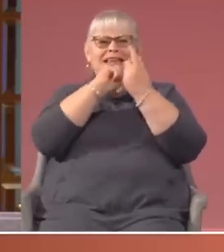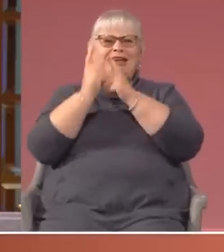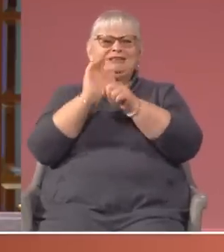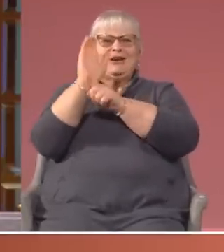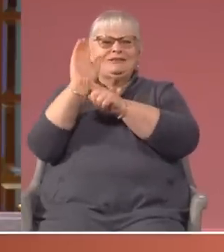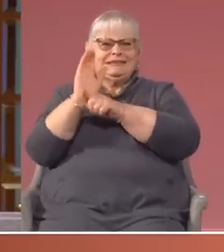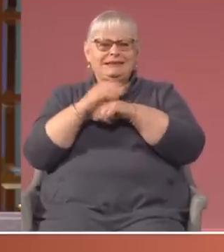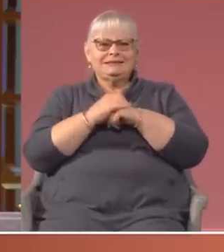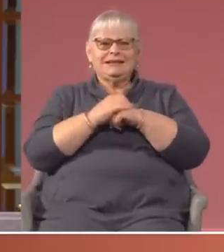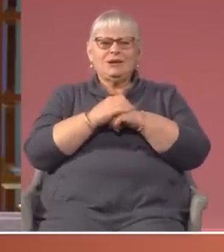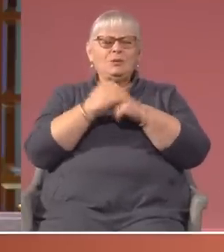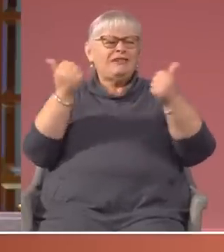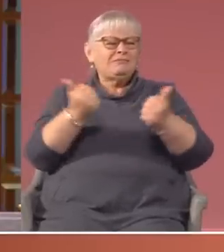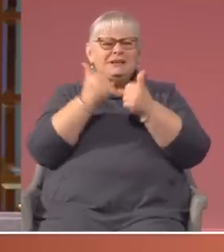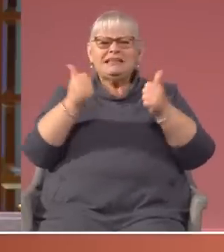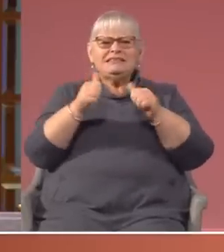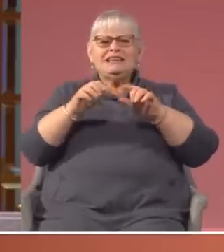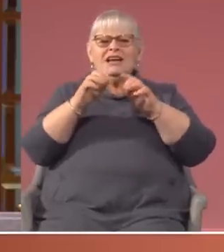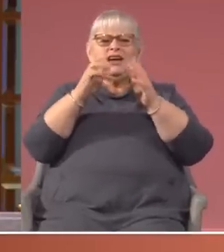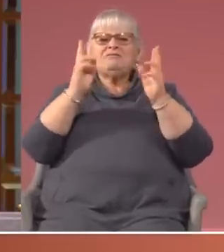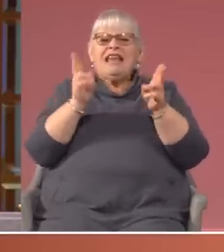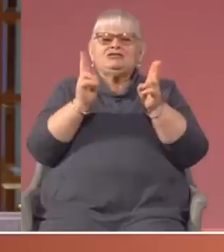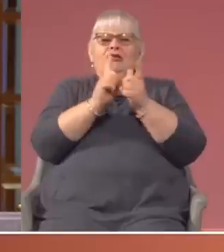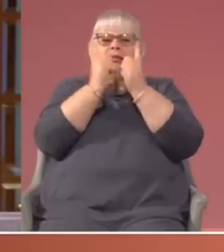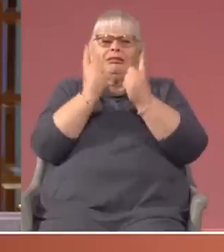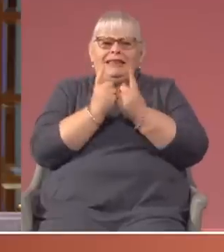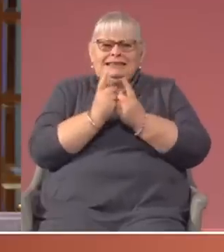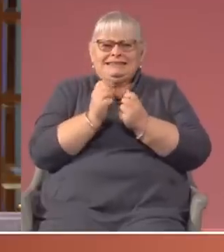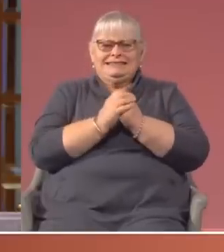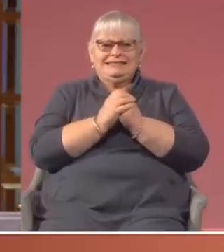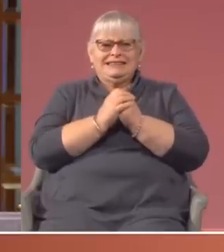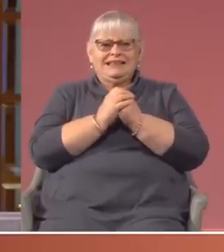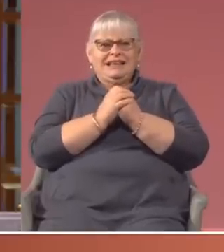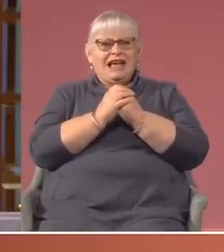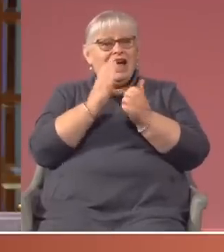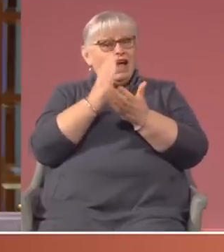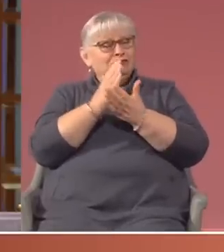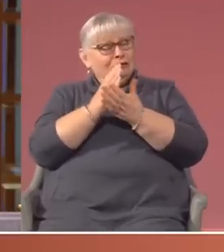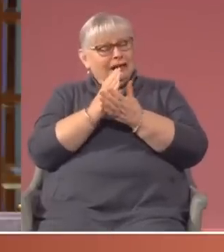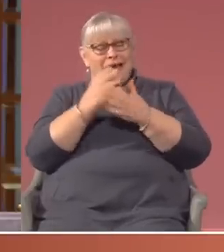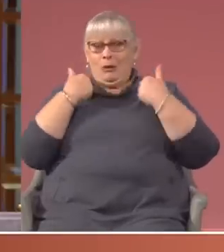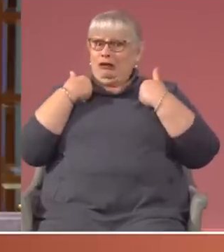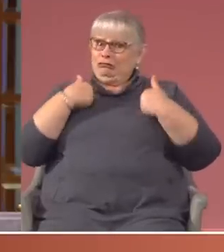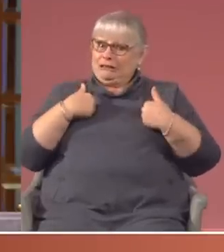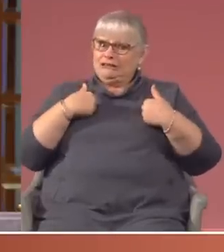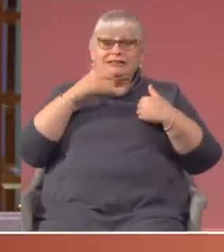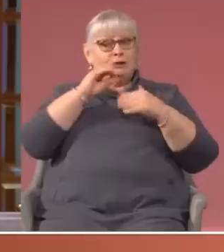abundant natural resources, staggering, if unequally distributed, national wealth,